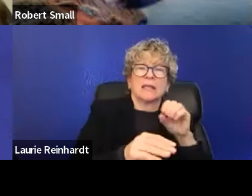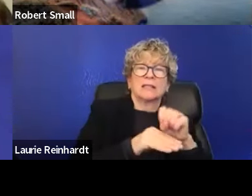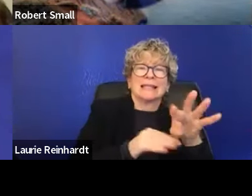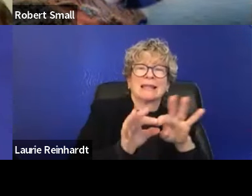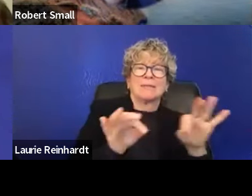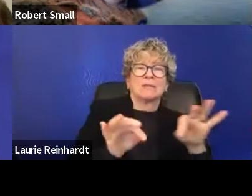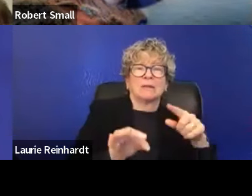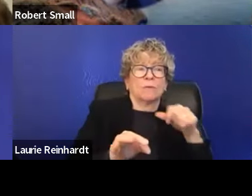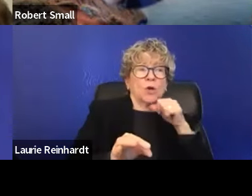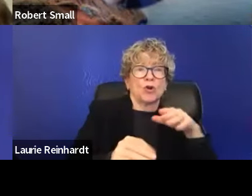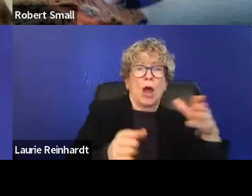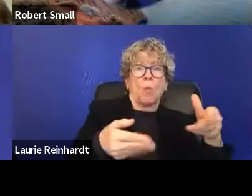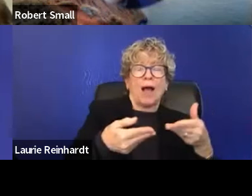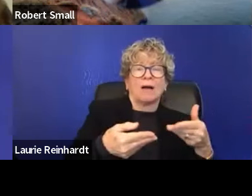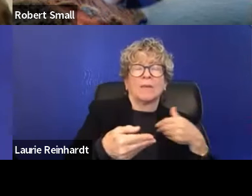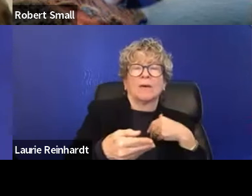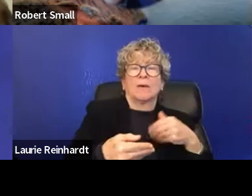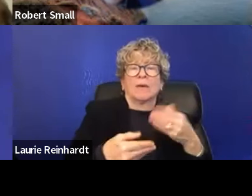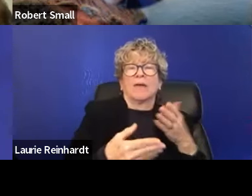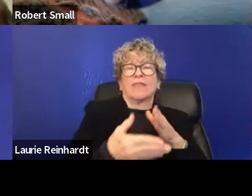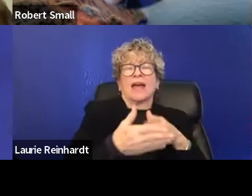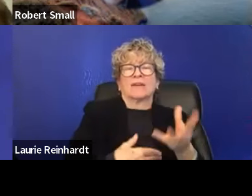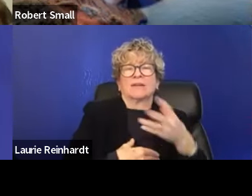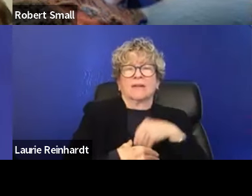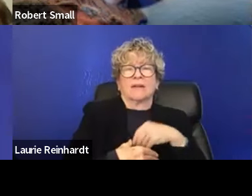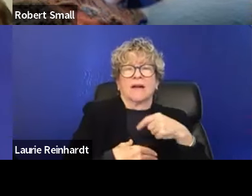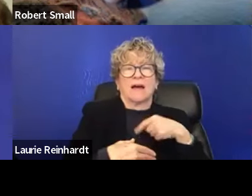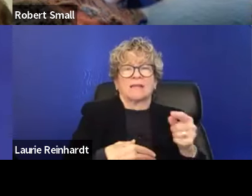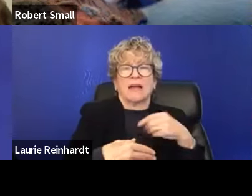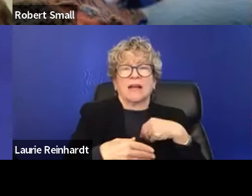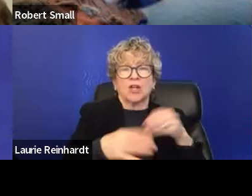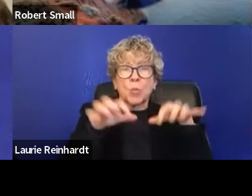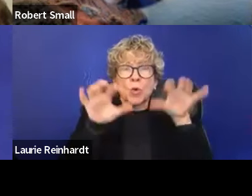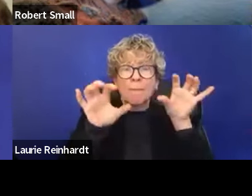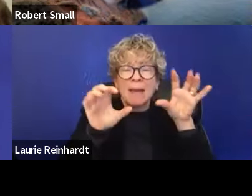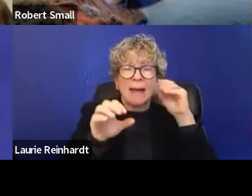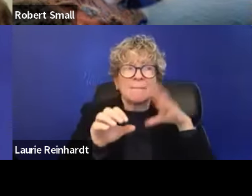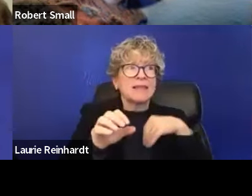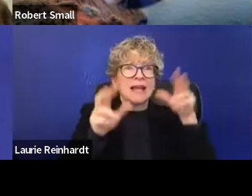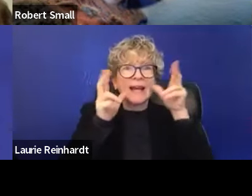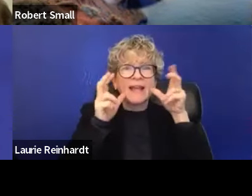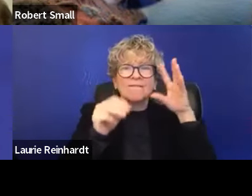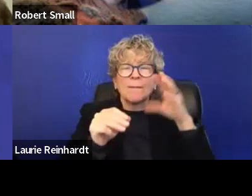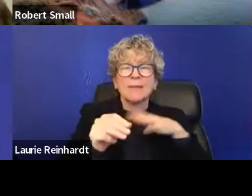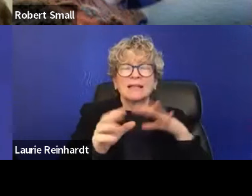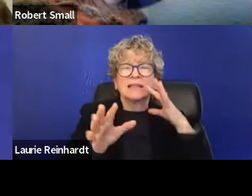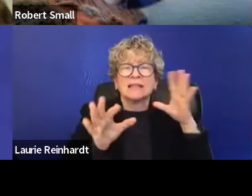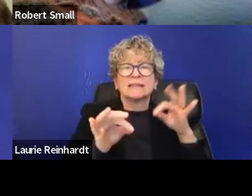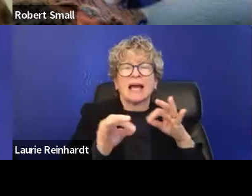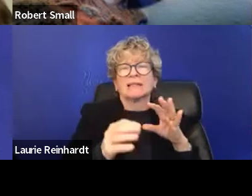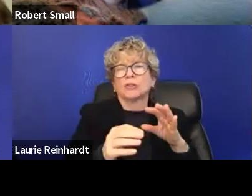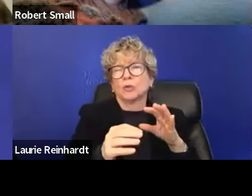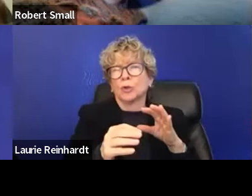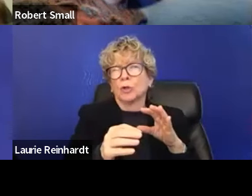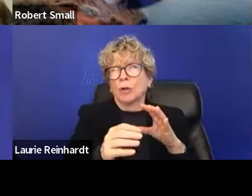society. The anti-trans fear-mongering is further advanced through a boogeyman spectacle of some evil man who decides to pretend to be a